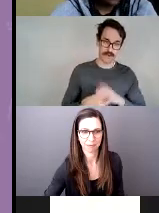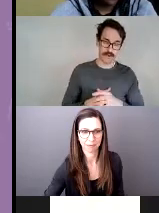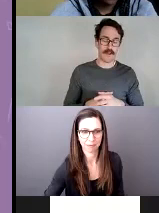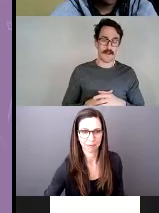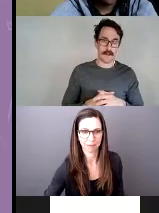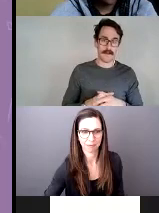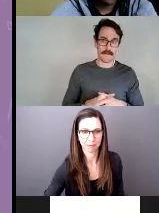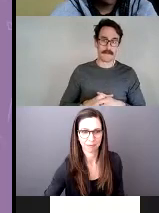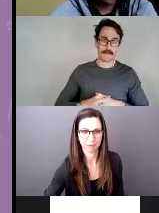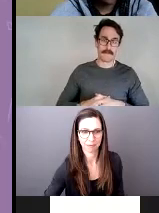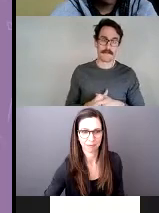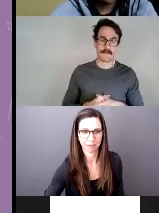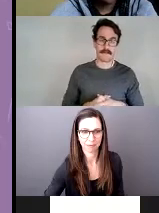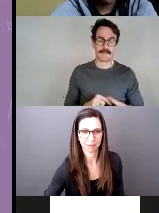calls.